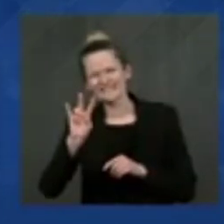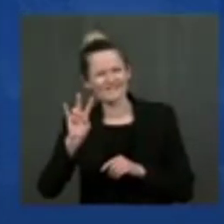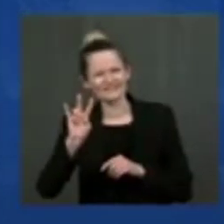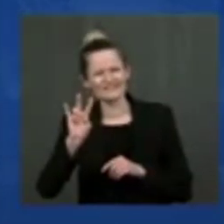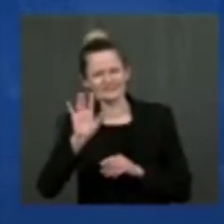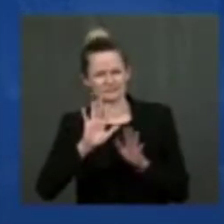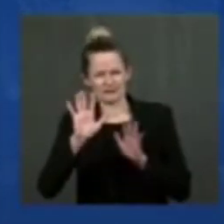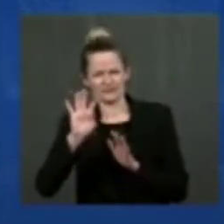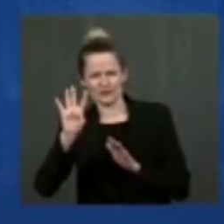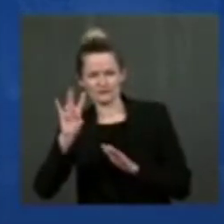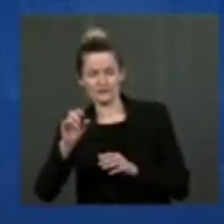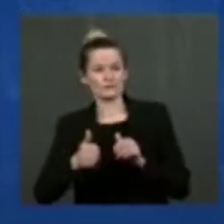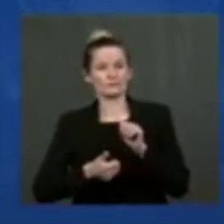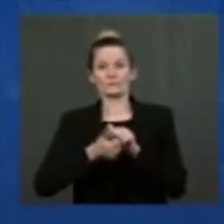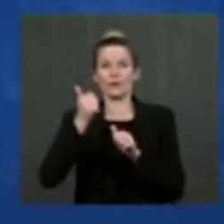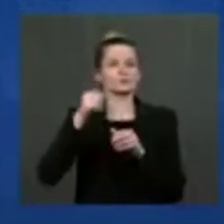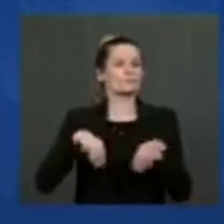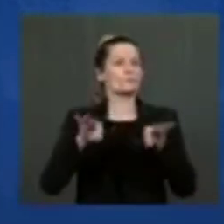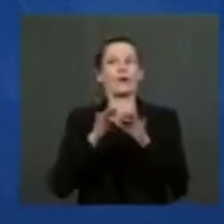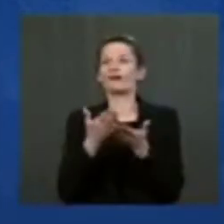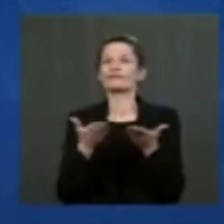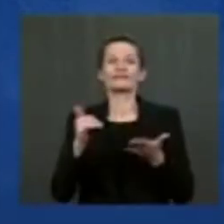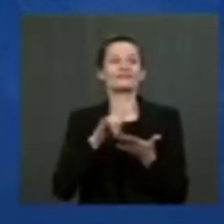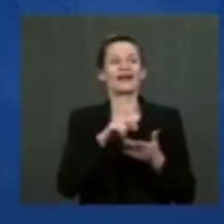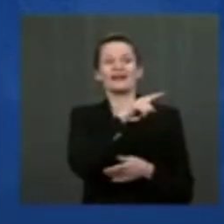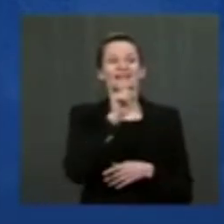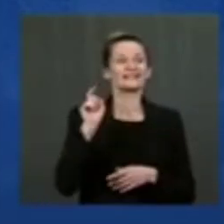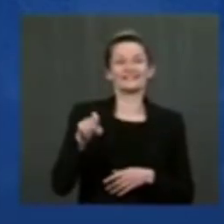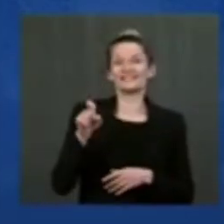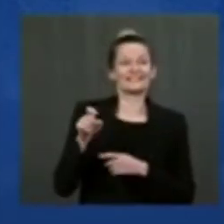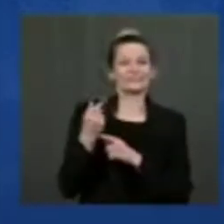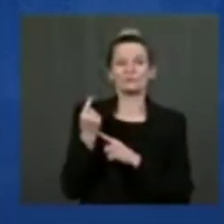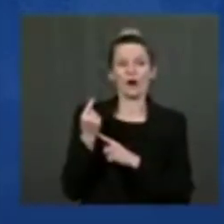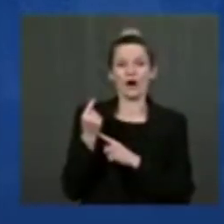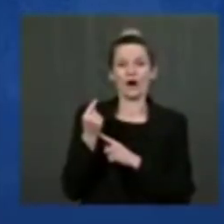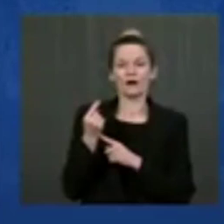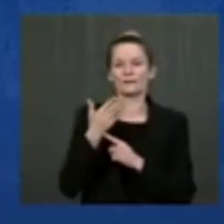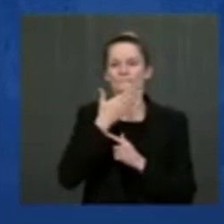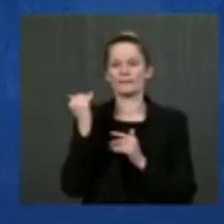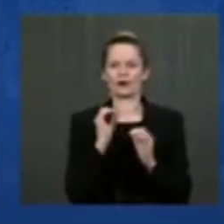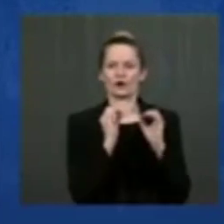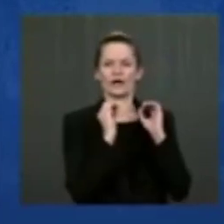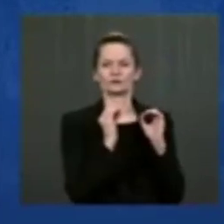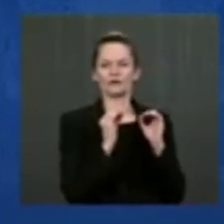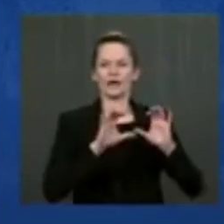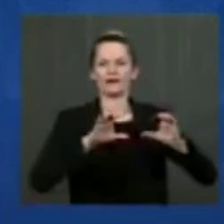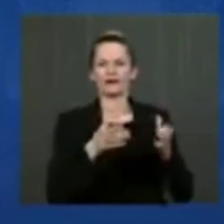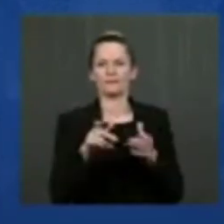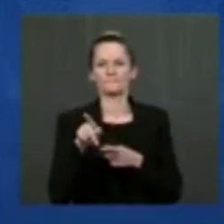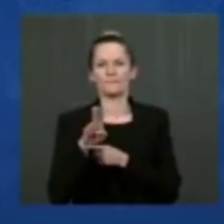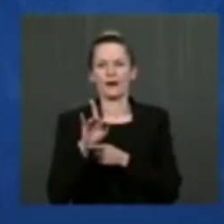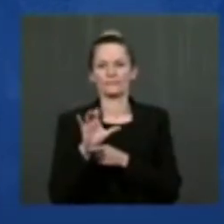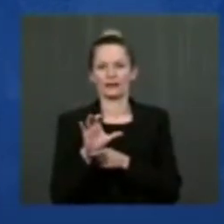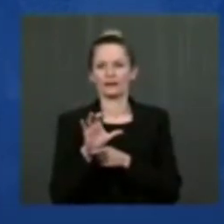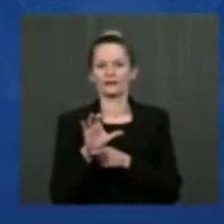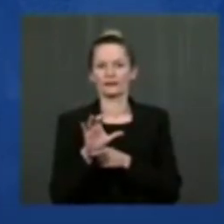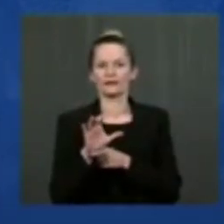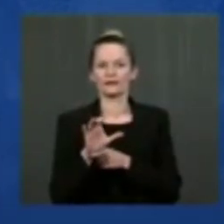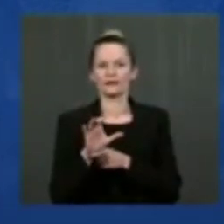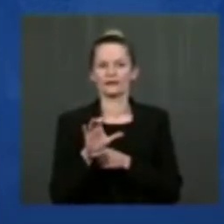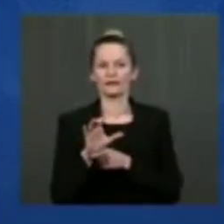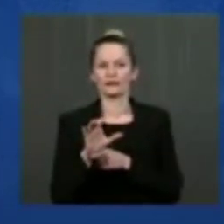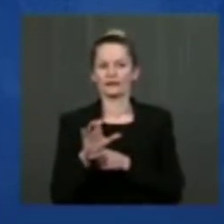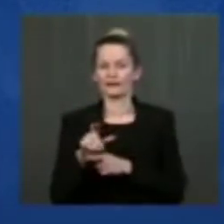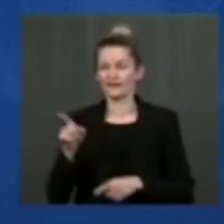most important thing is they needed a better educated public. But guess what? They weren't paying for it. And